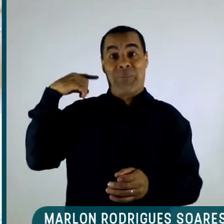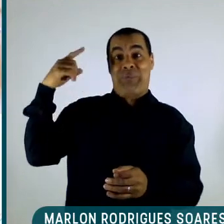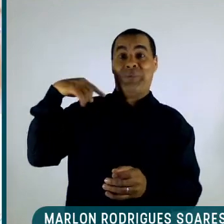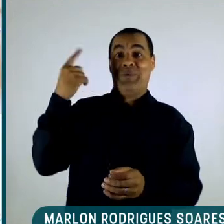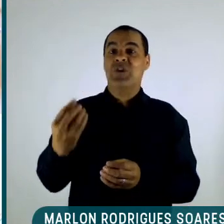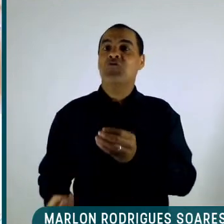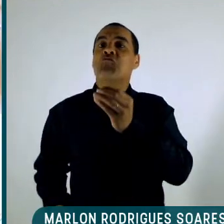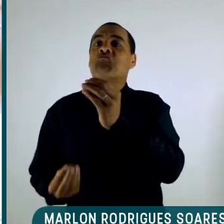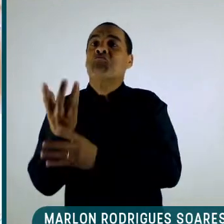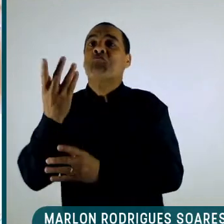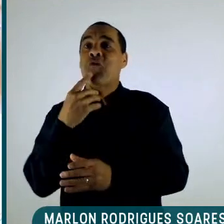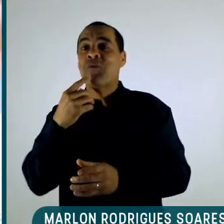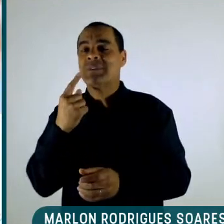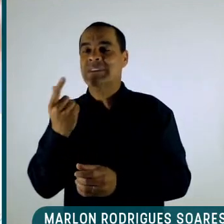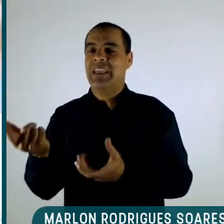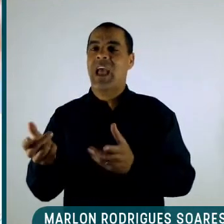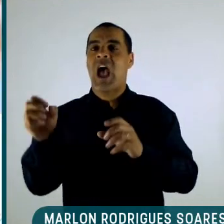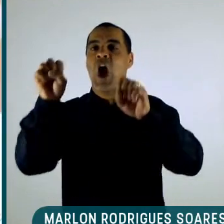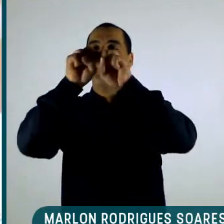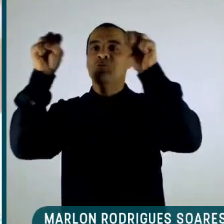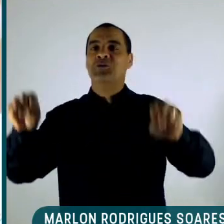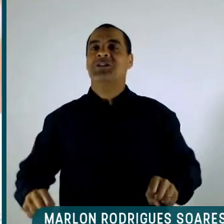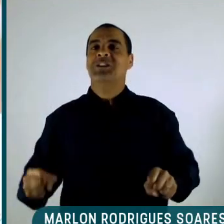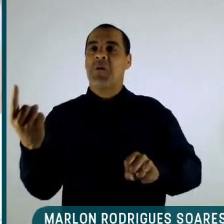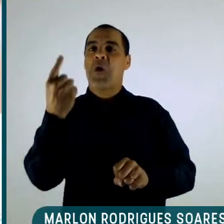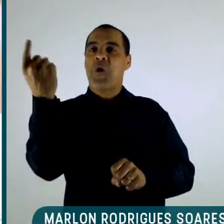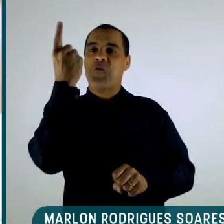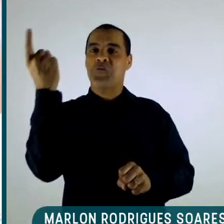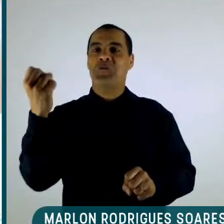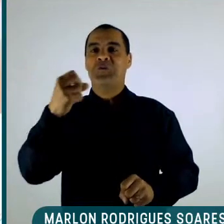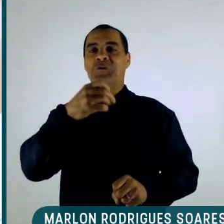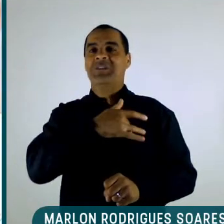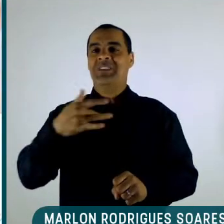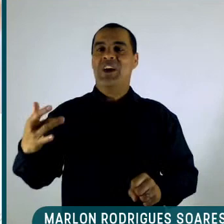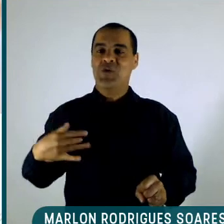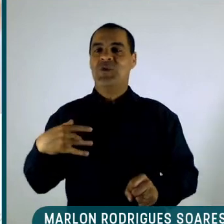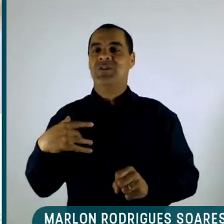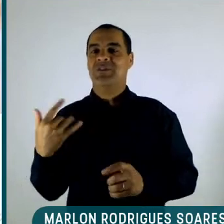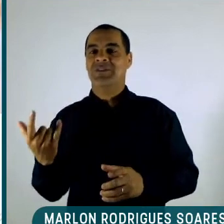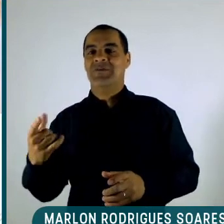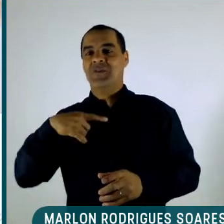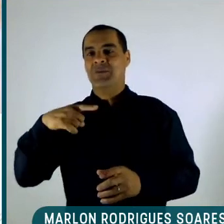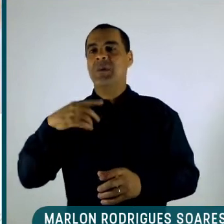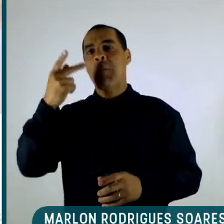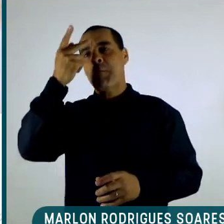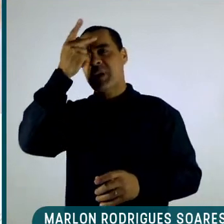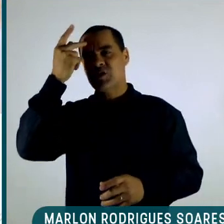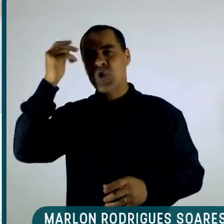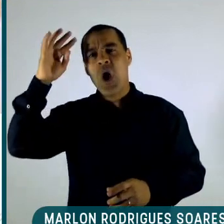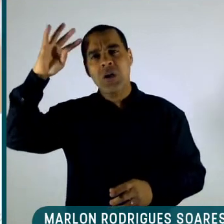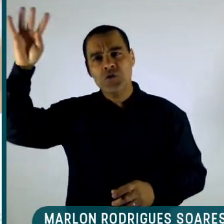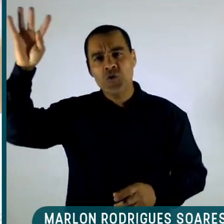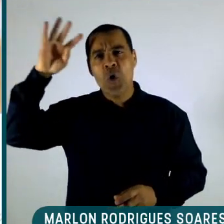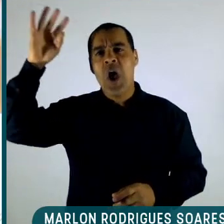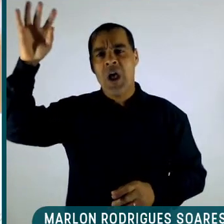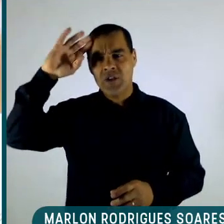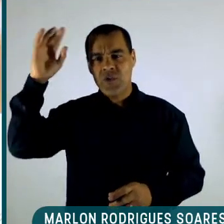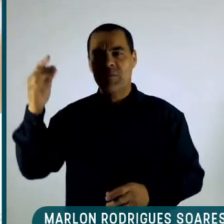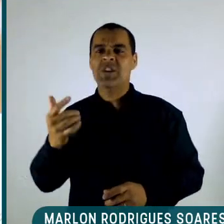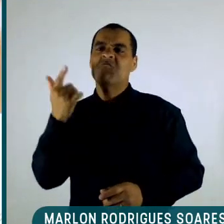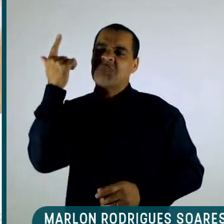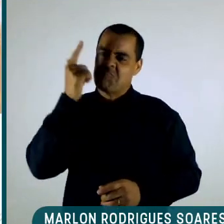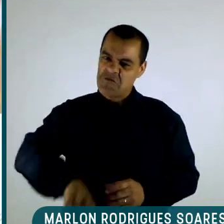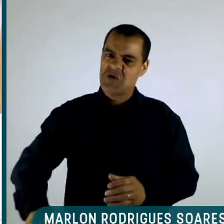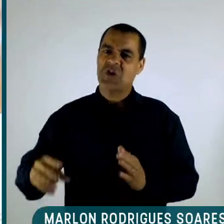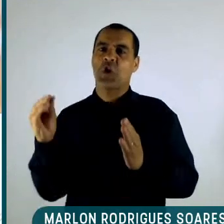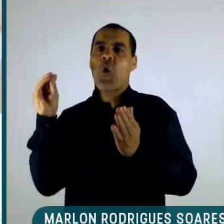and say, let's create the Brazilian national health system. Everyone will have the right to public health in Brazil.